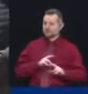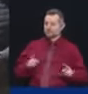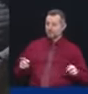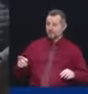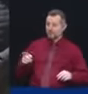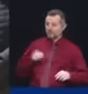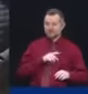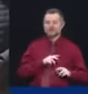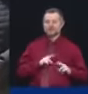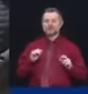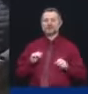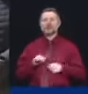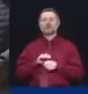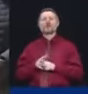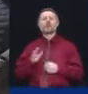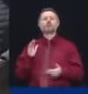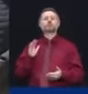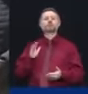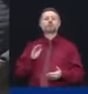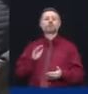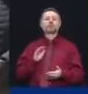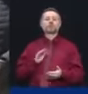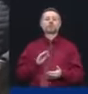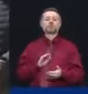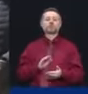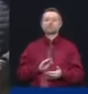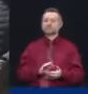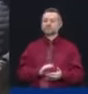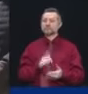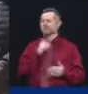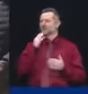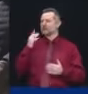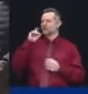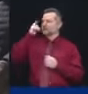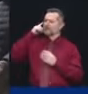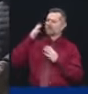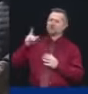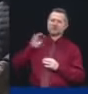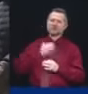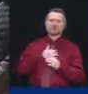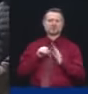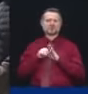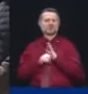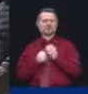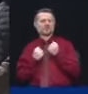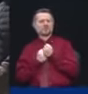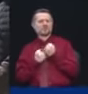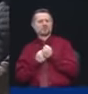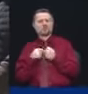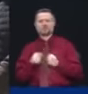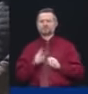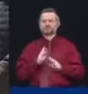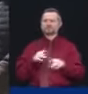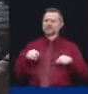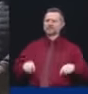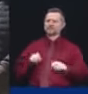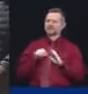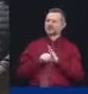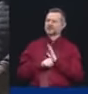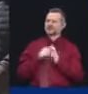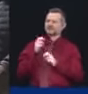tunnel. Thanks to the governor, we have had a state-sponsored mass vaccination site here at the State